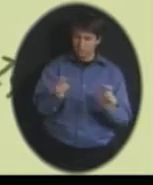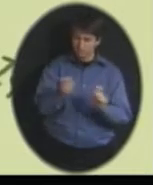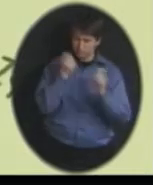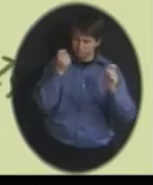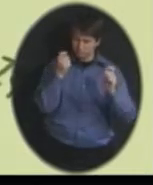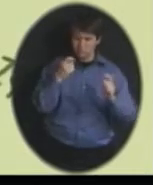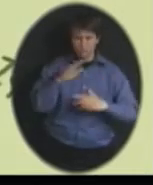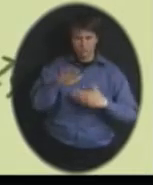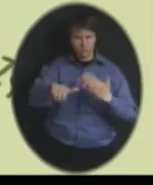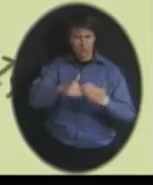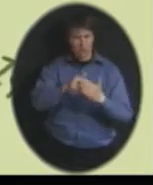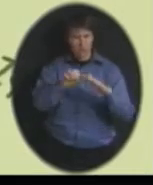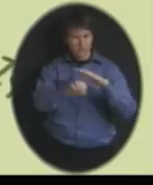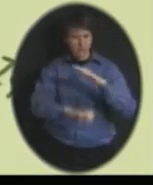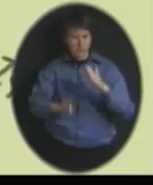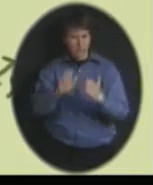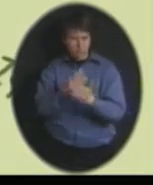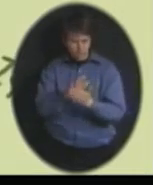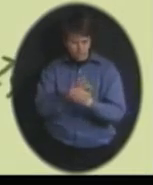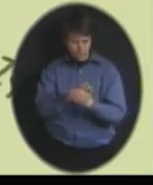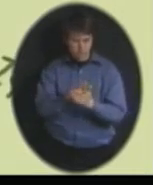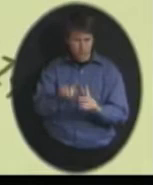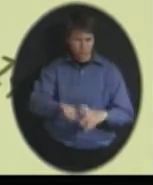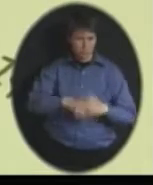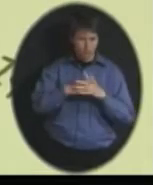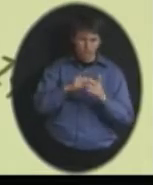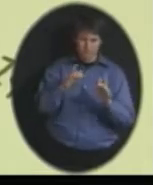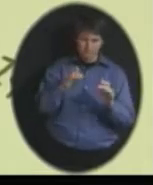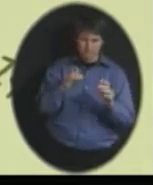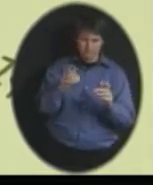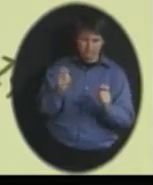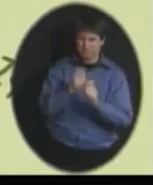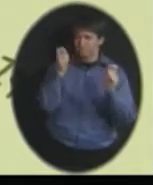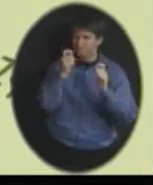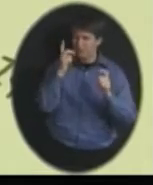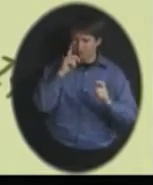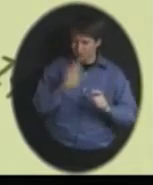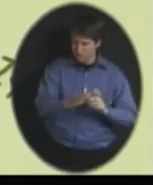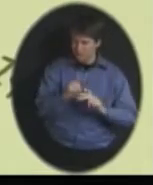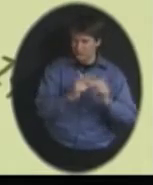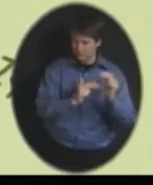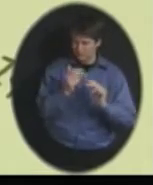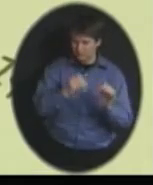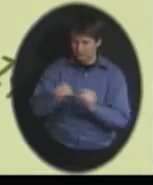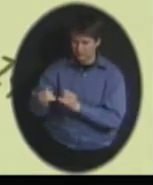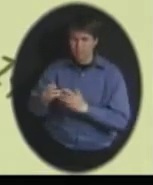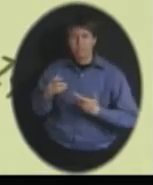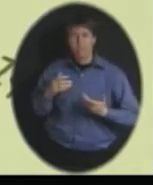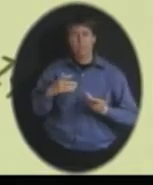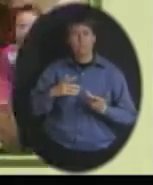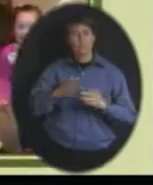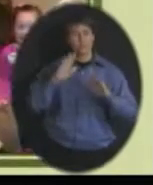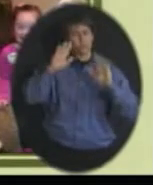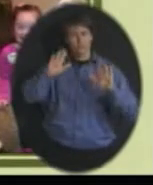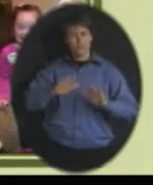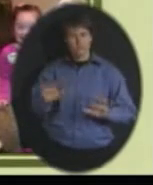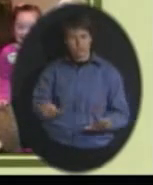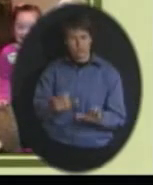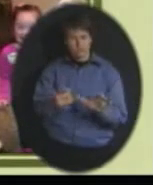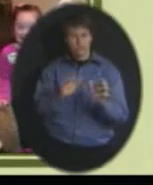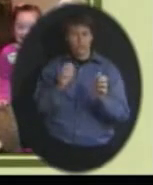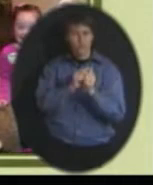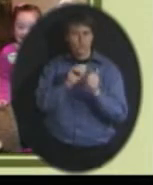of our elementary schools designed a kickoff for their building. And we had some wonderful activities that went on with